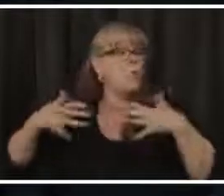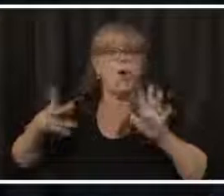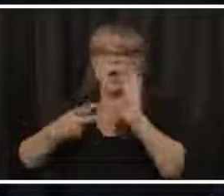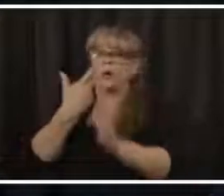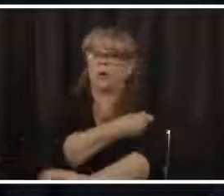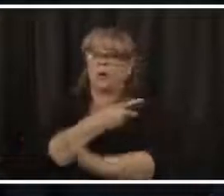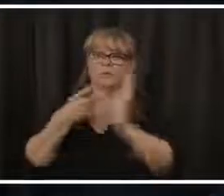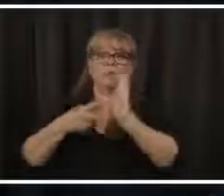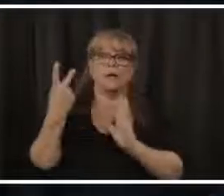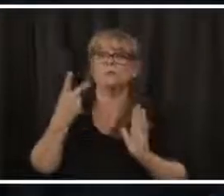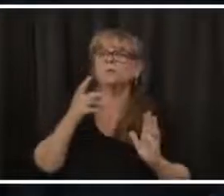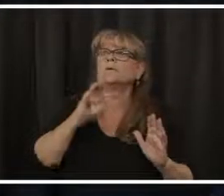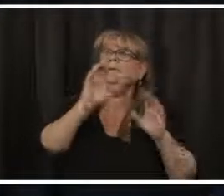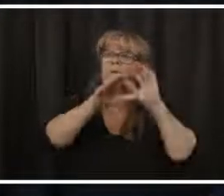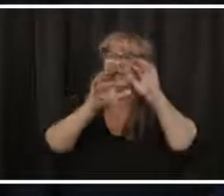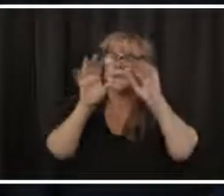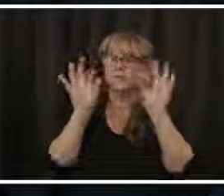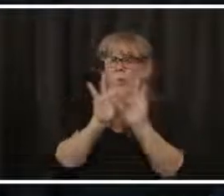week.